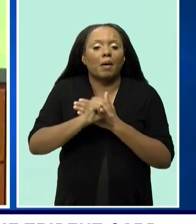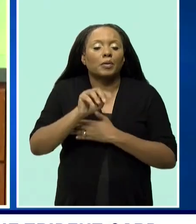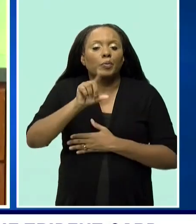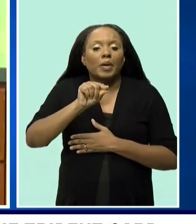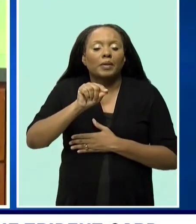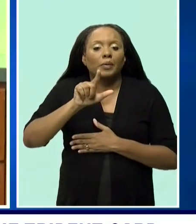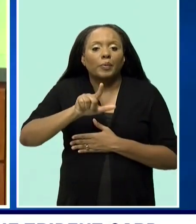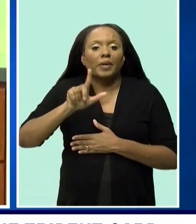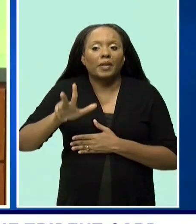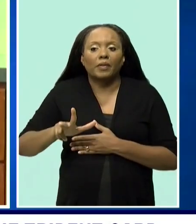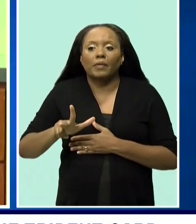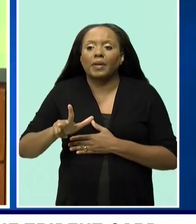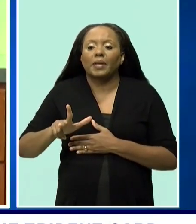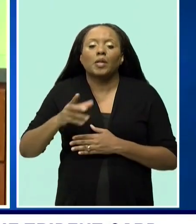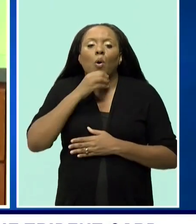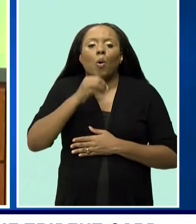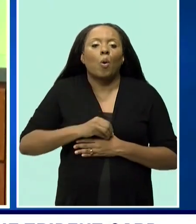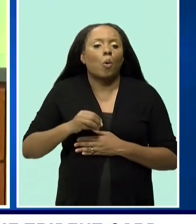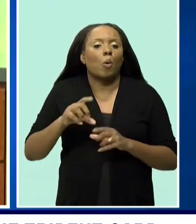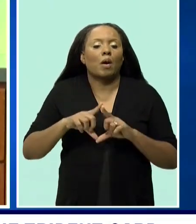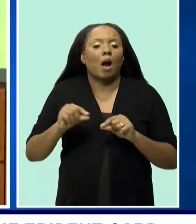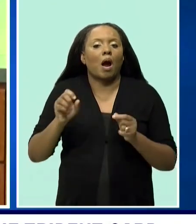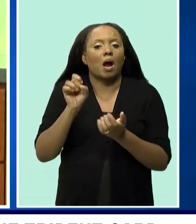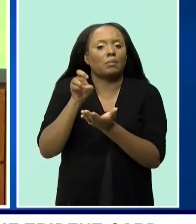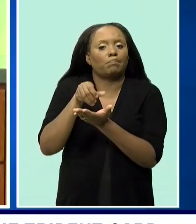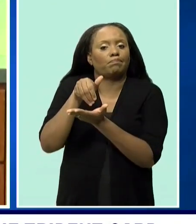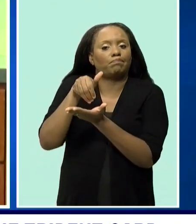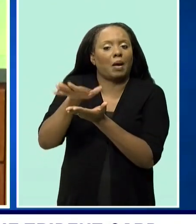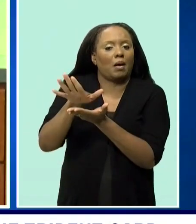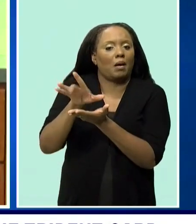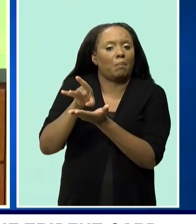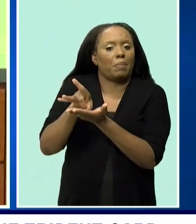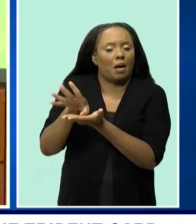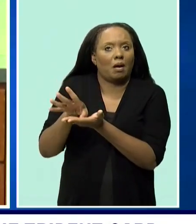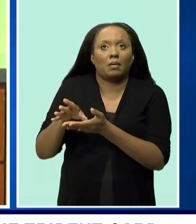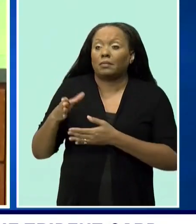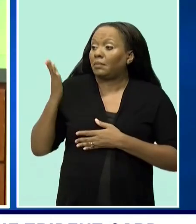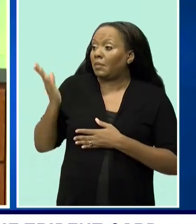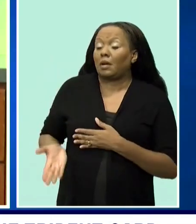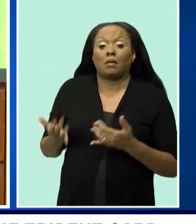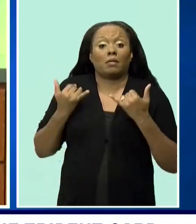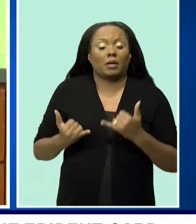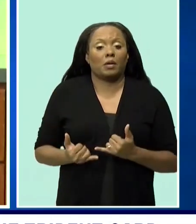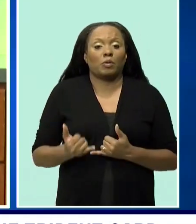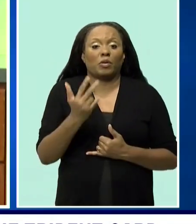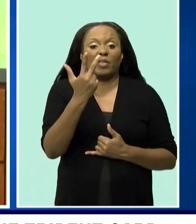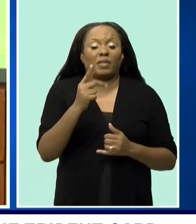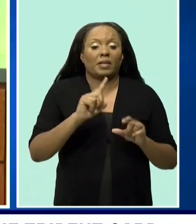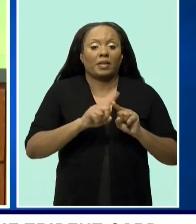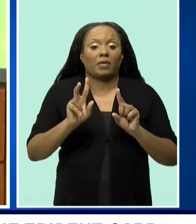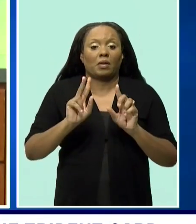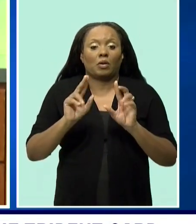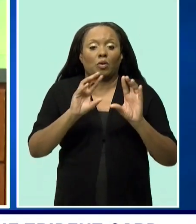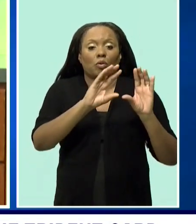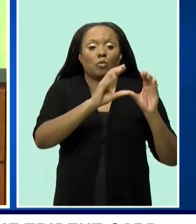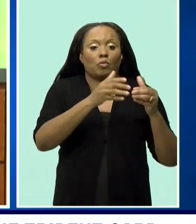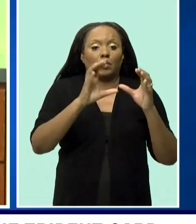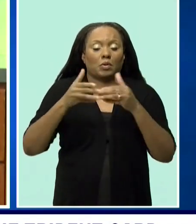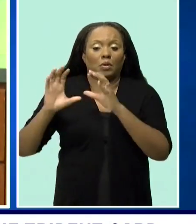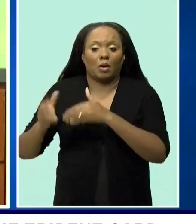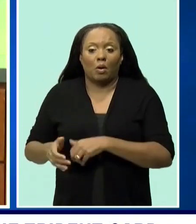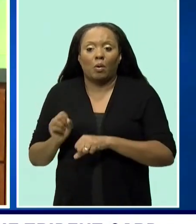shifts working on printing the ID cards so that persons are coming on at 6 in the morning and working till